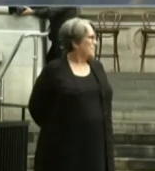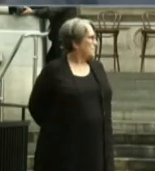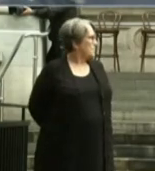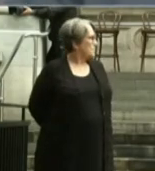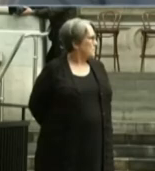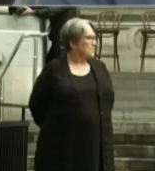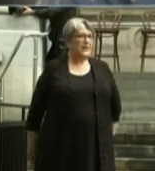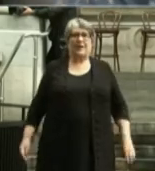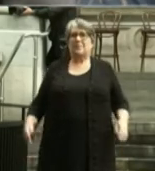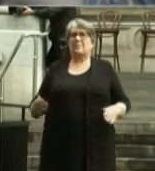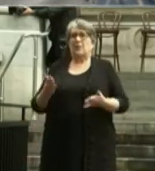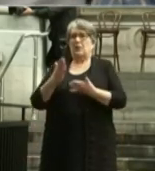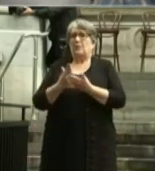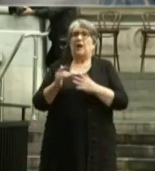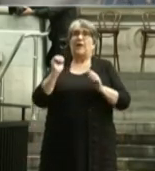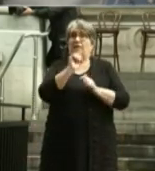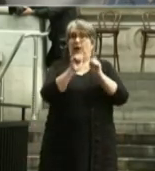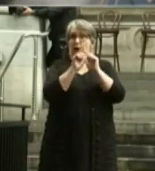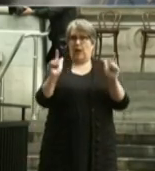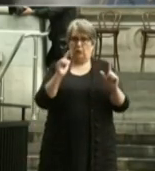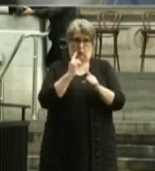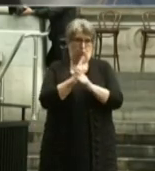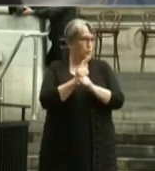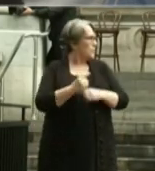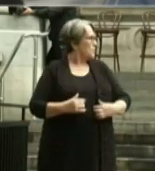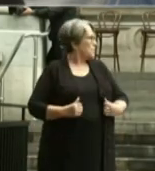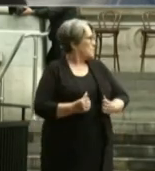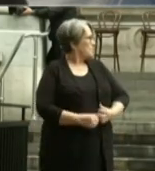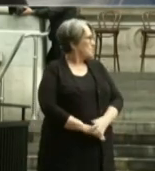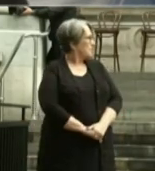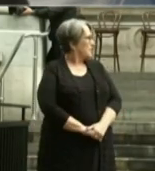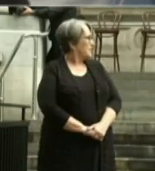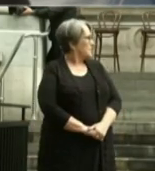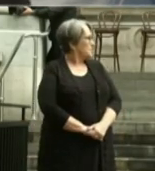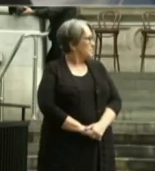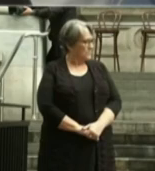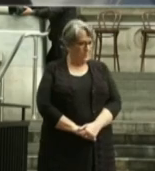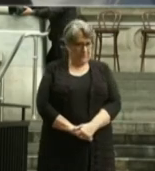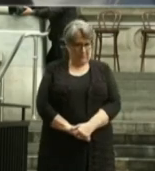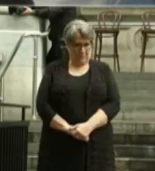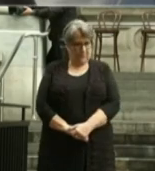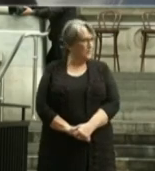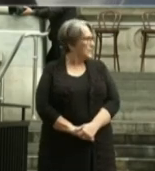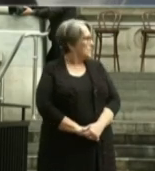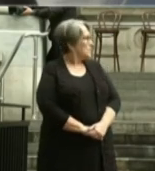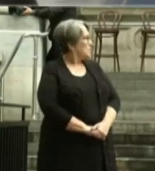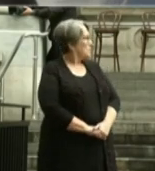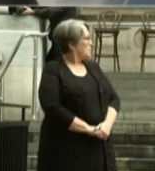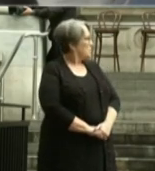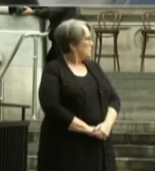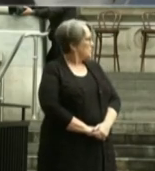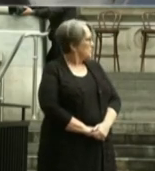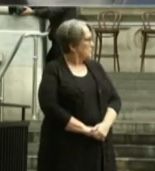Gana Borgana Aelia, Yaichim Borgana Aelia, Yaichimina Aelia,